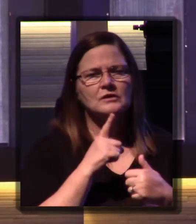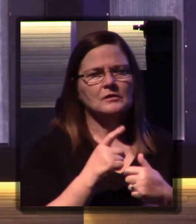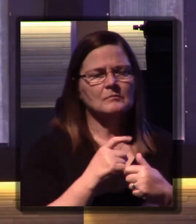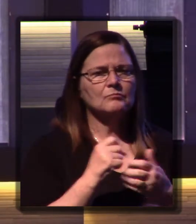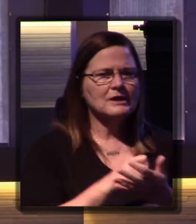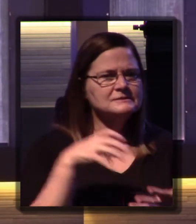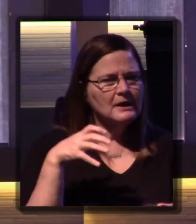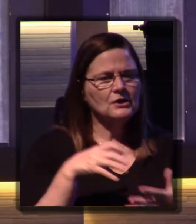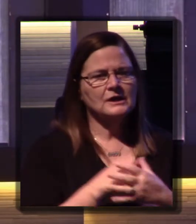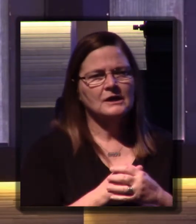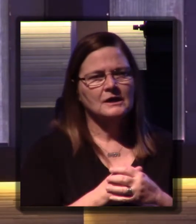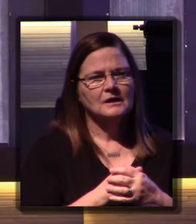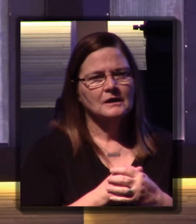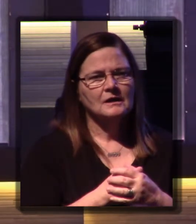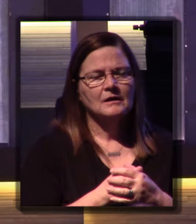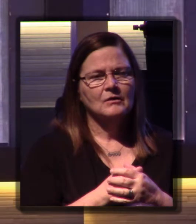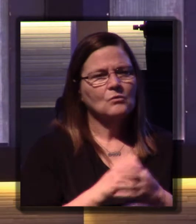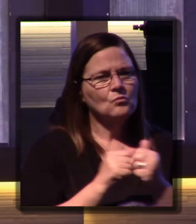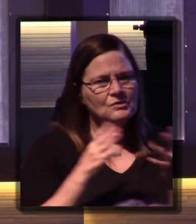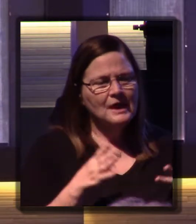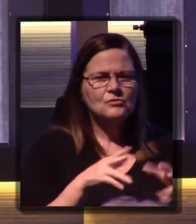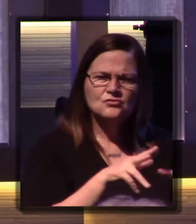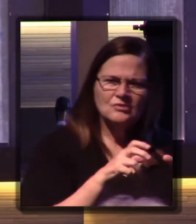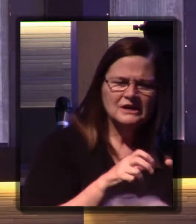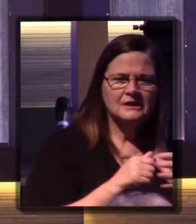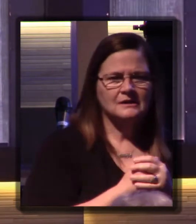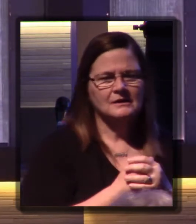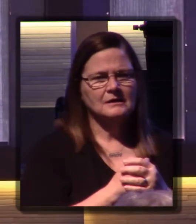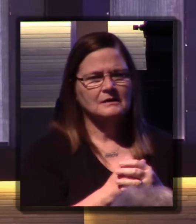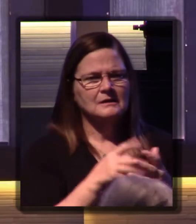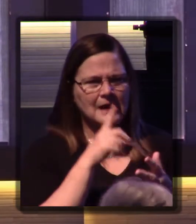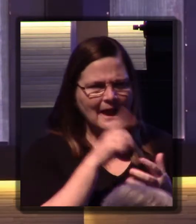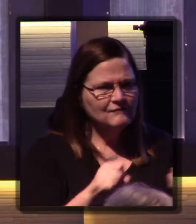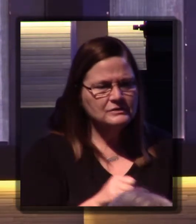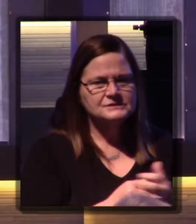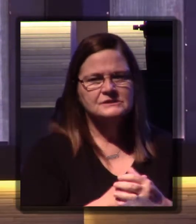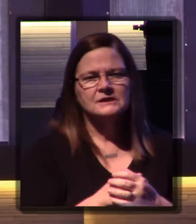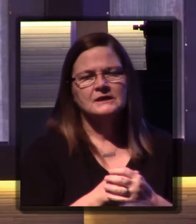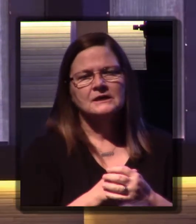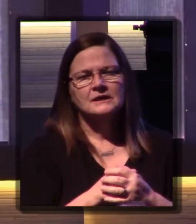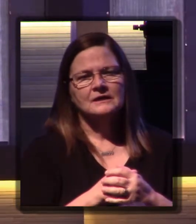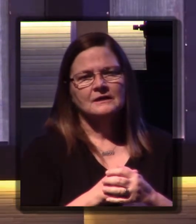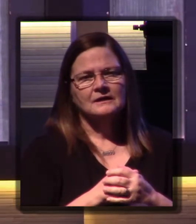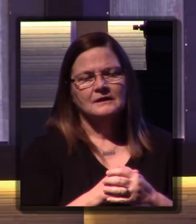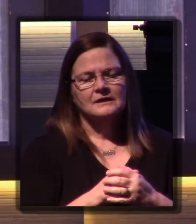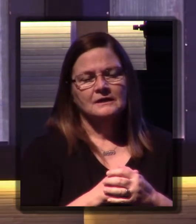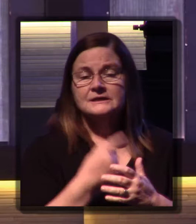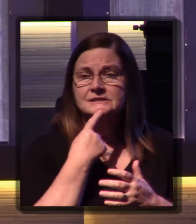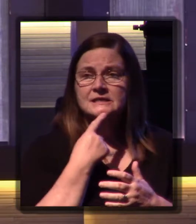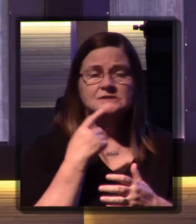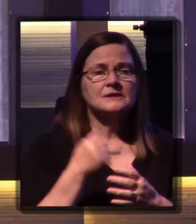genuine prosperity, free from greed and avarice and things. And so he says to us, he